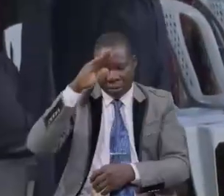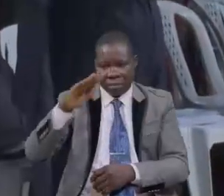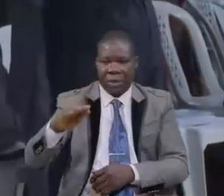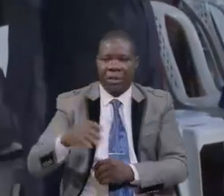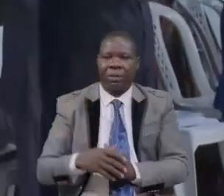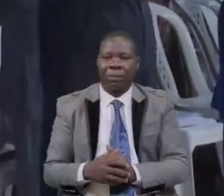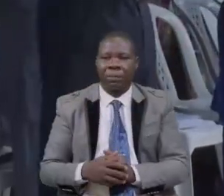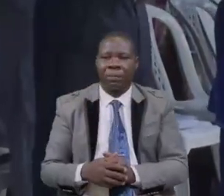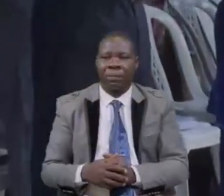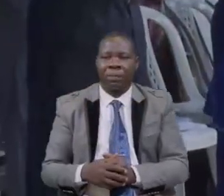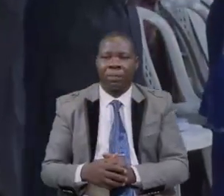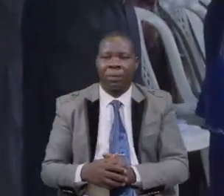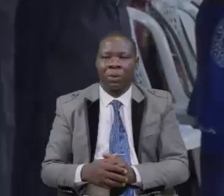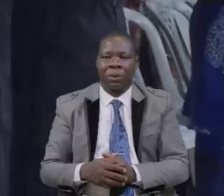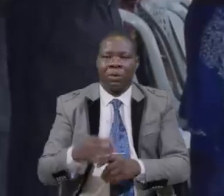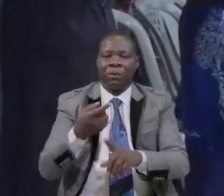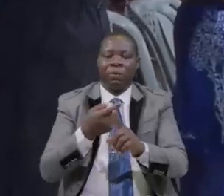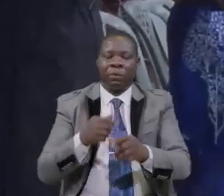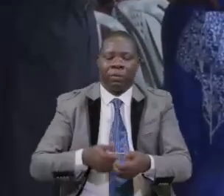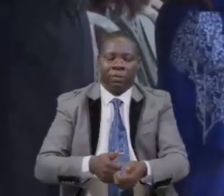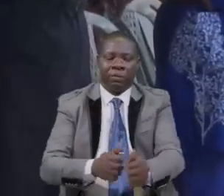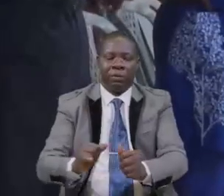from following the oxen,